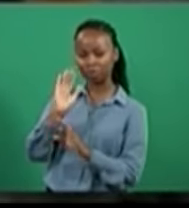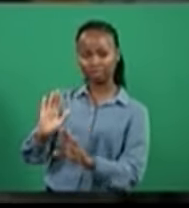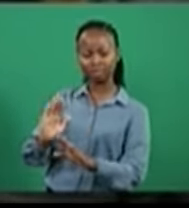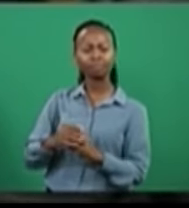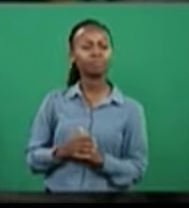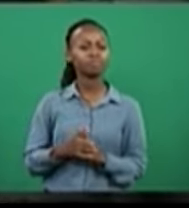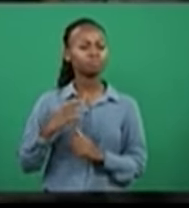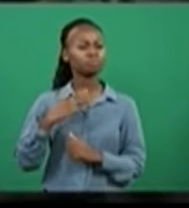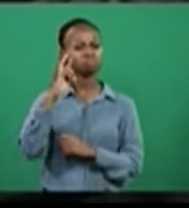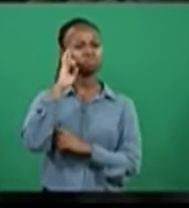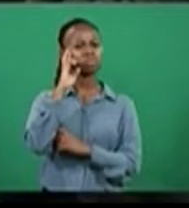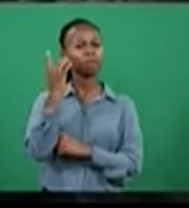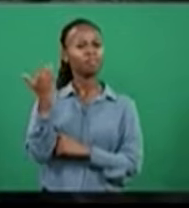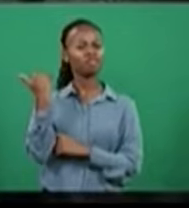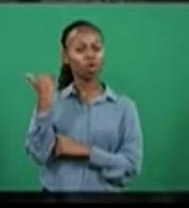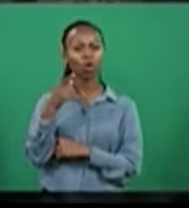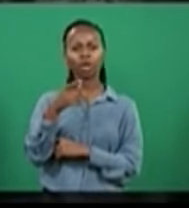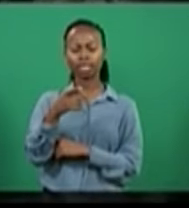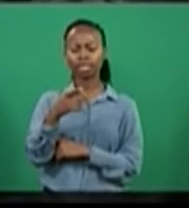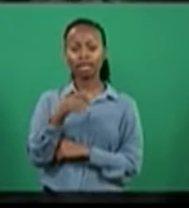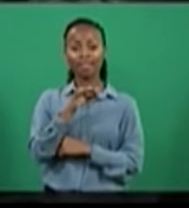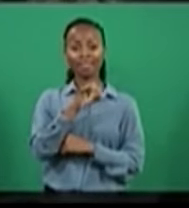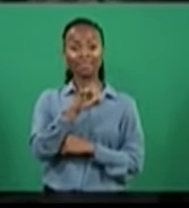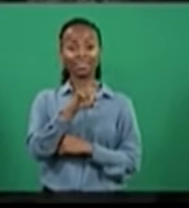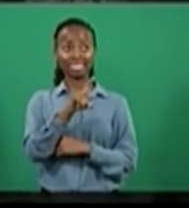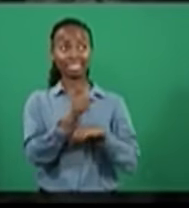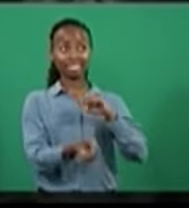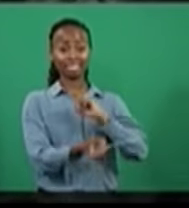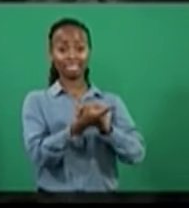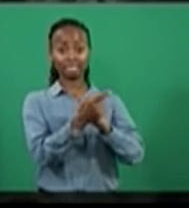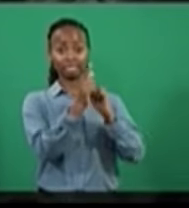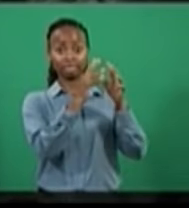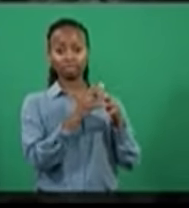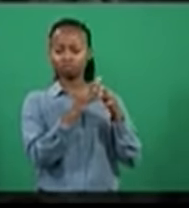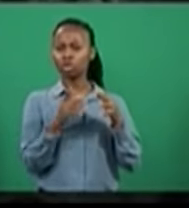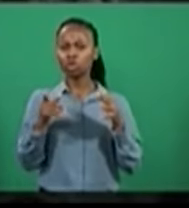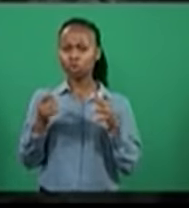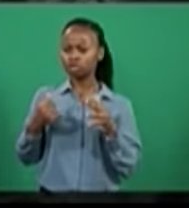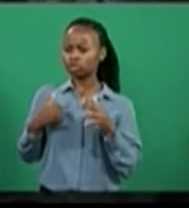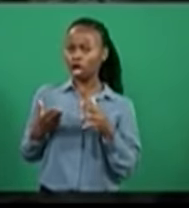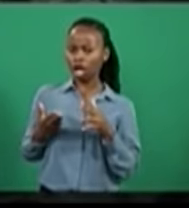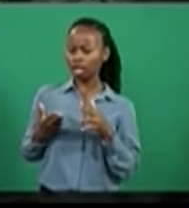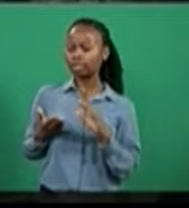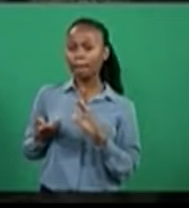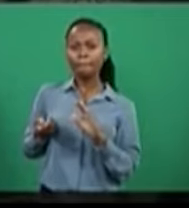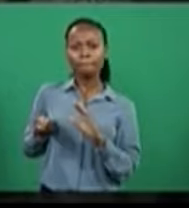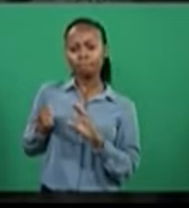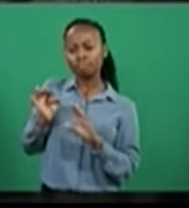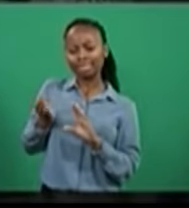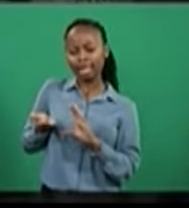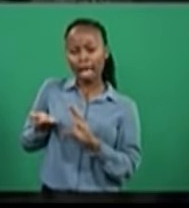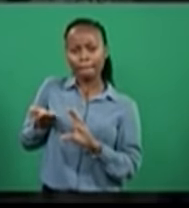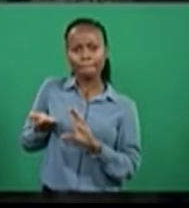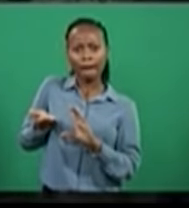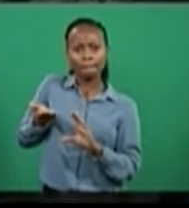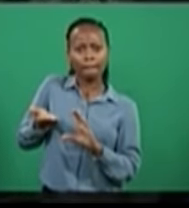started hiking before the Fed. Was there any discussion of you expressed around the need to start